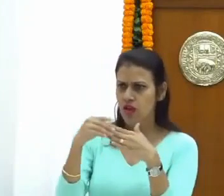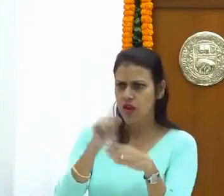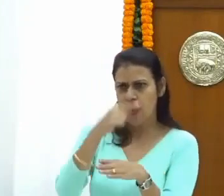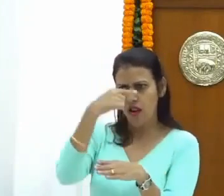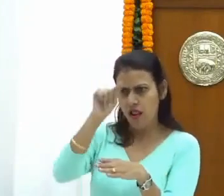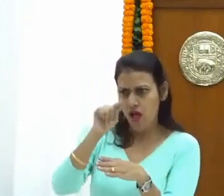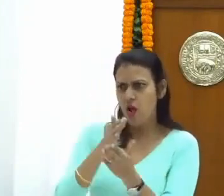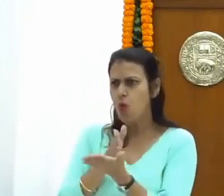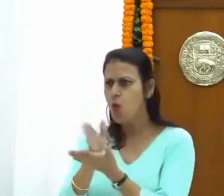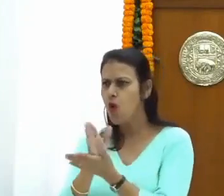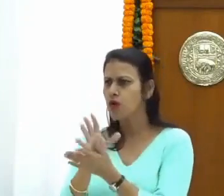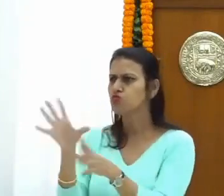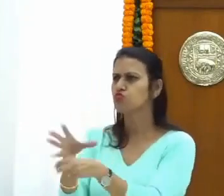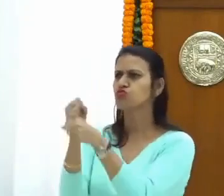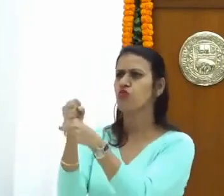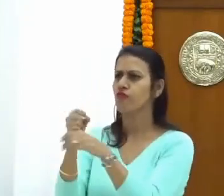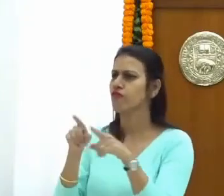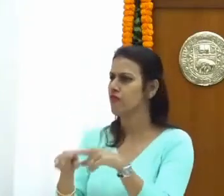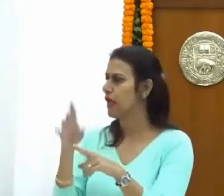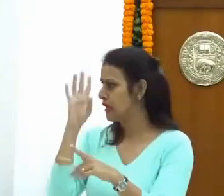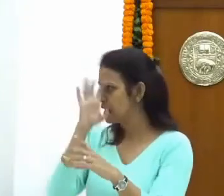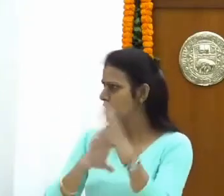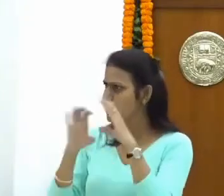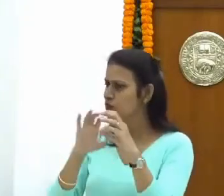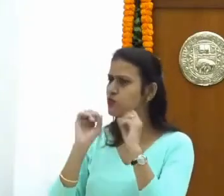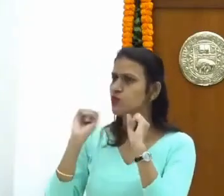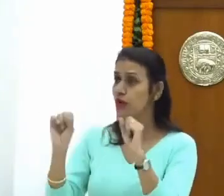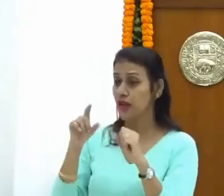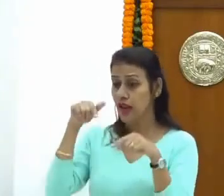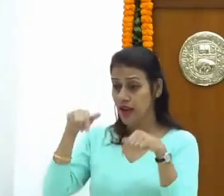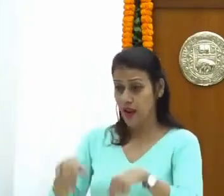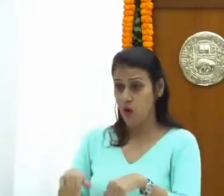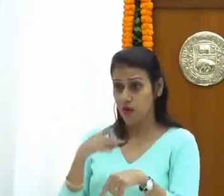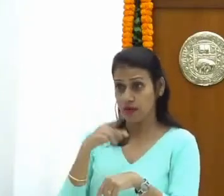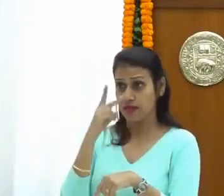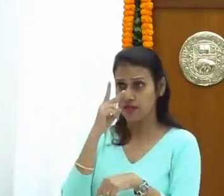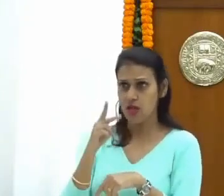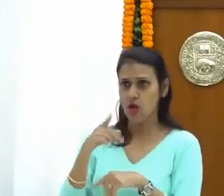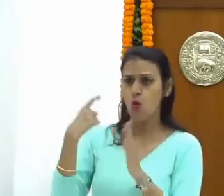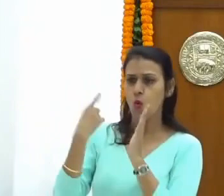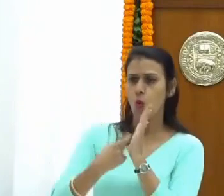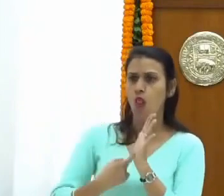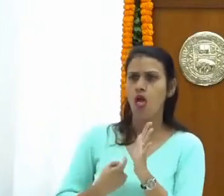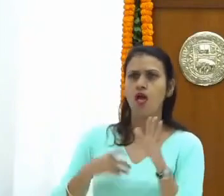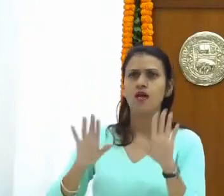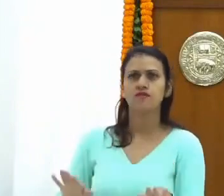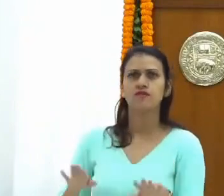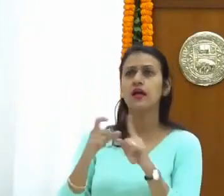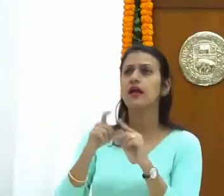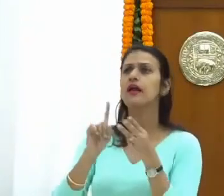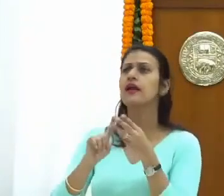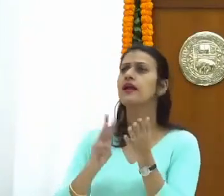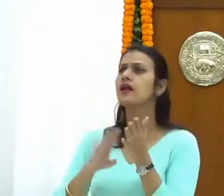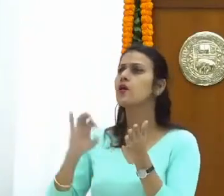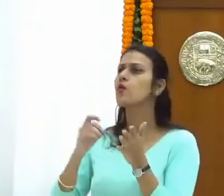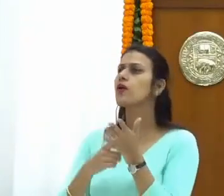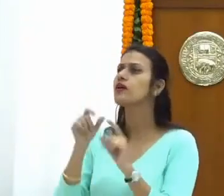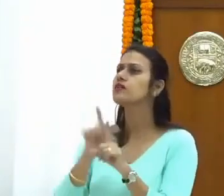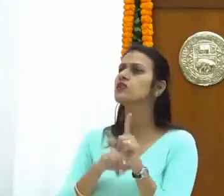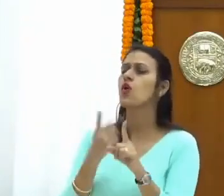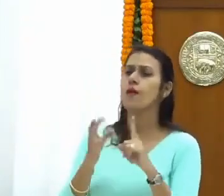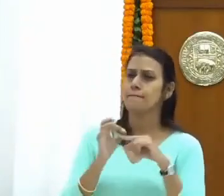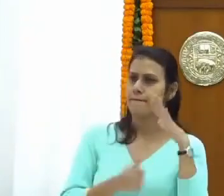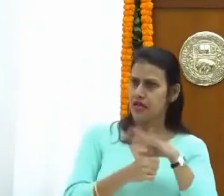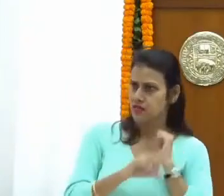right type of conclusions here. Because right now our minds are conditioned. When we say democracy, either it should be presidential or it